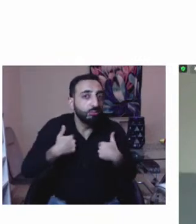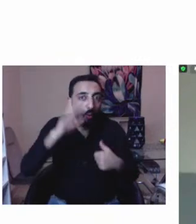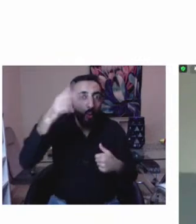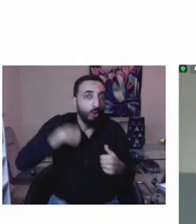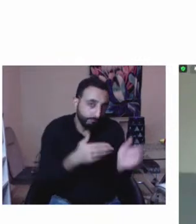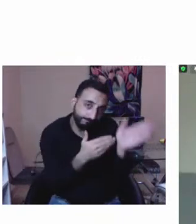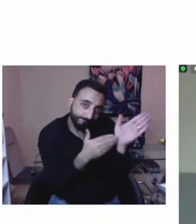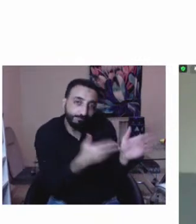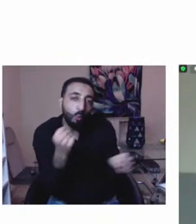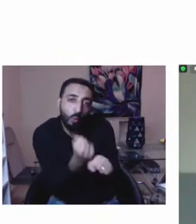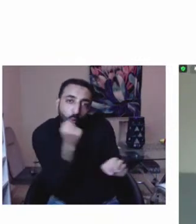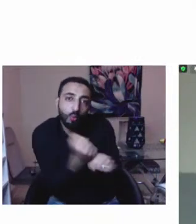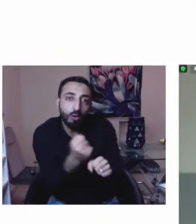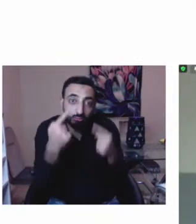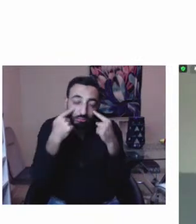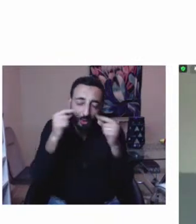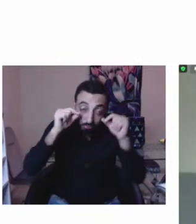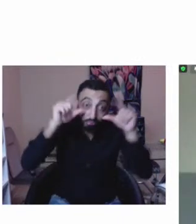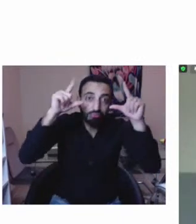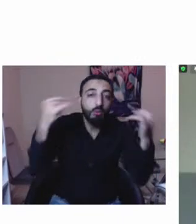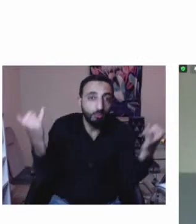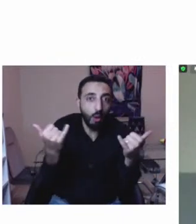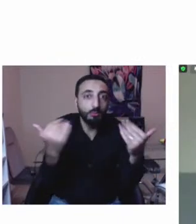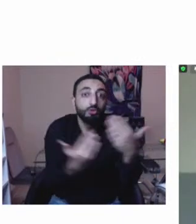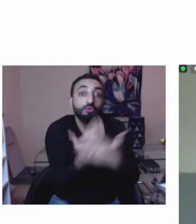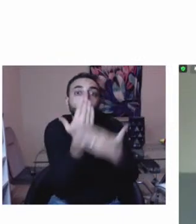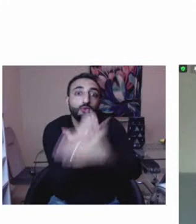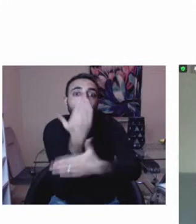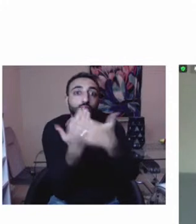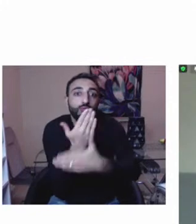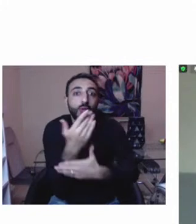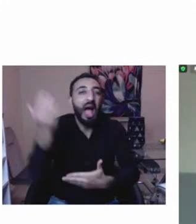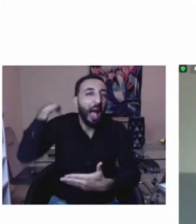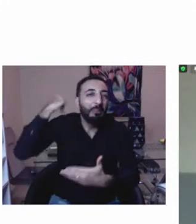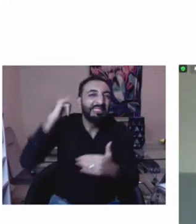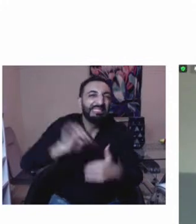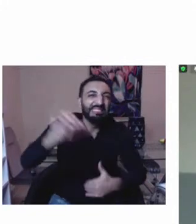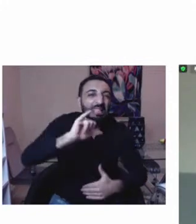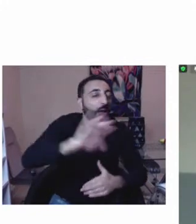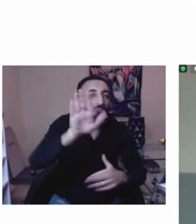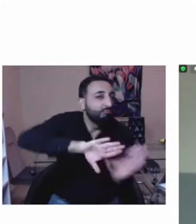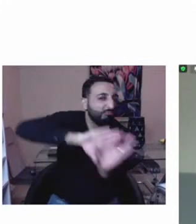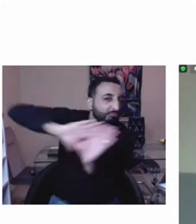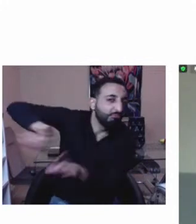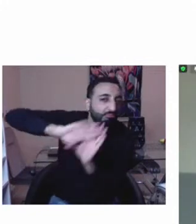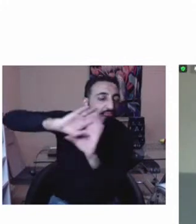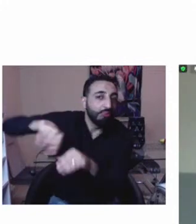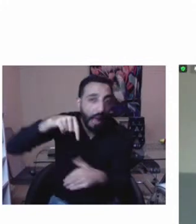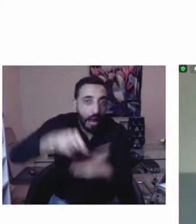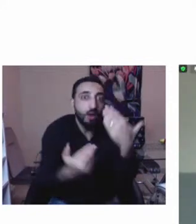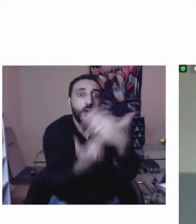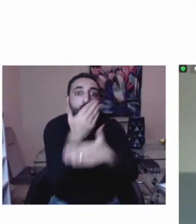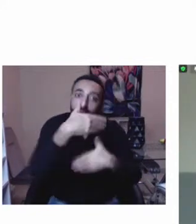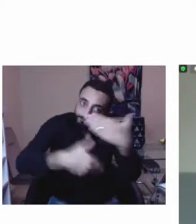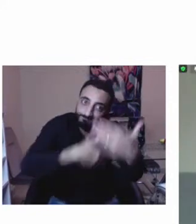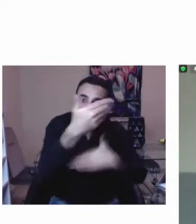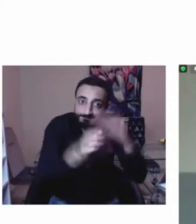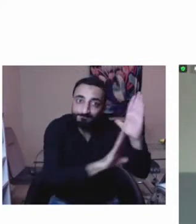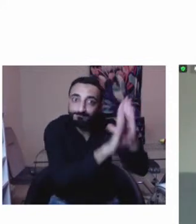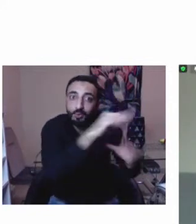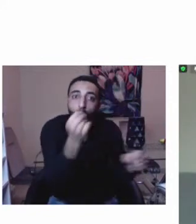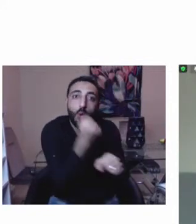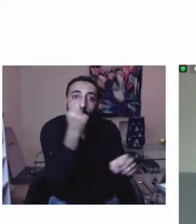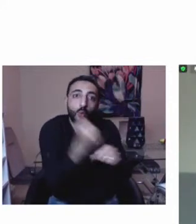by existing and mechanism within our institutions. So you just can imagine our emotion when we learned